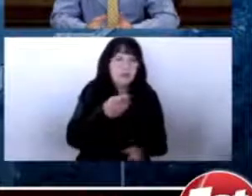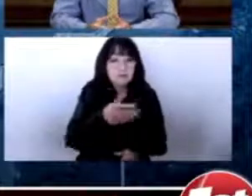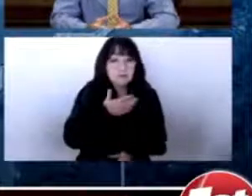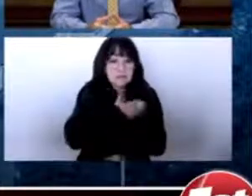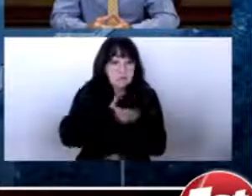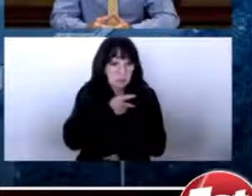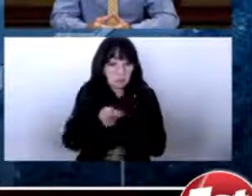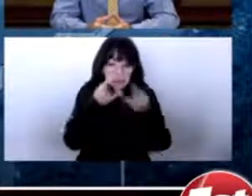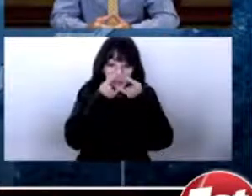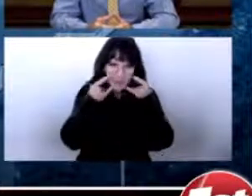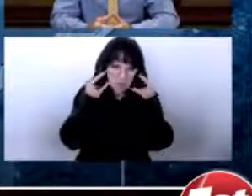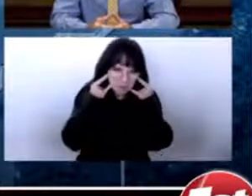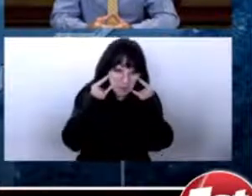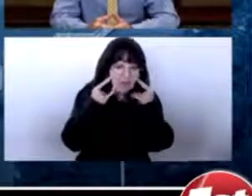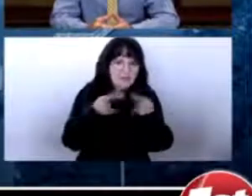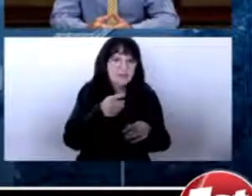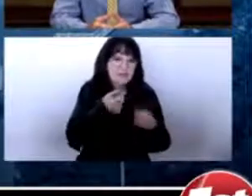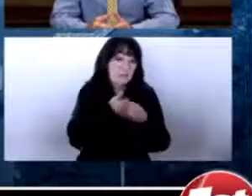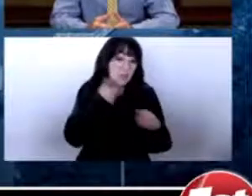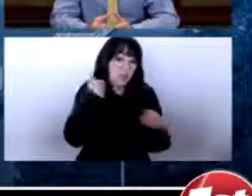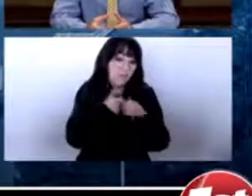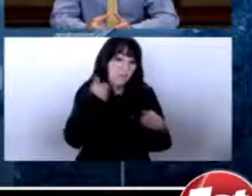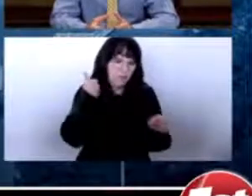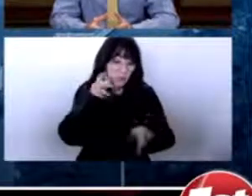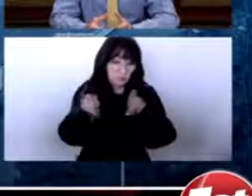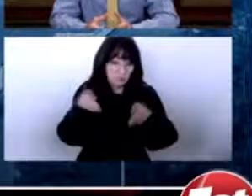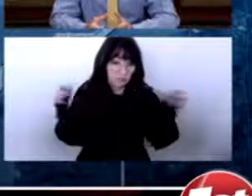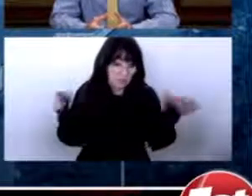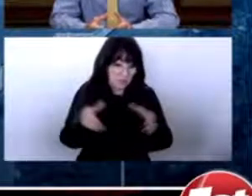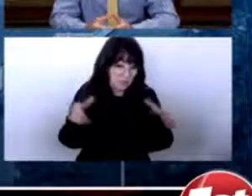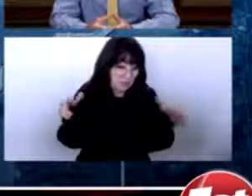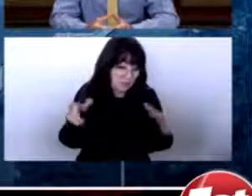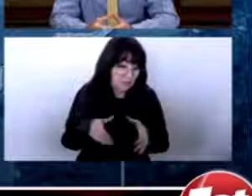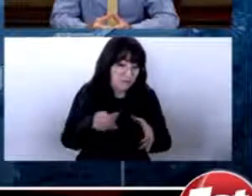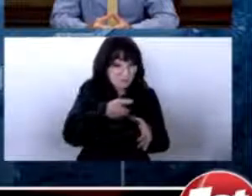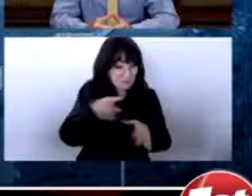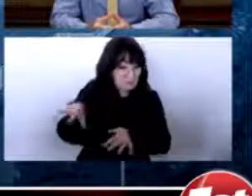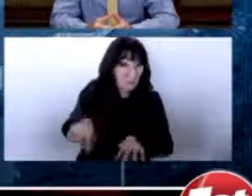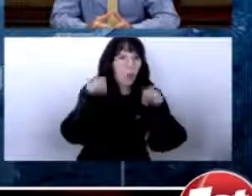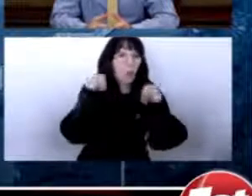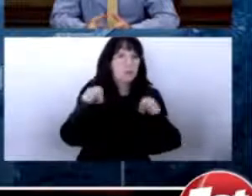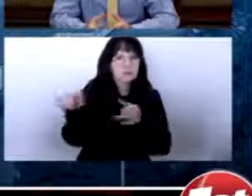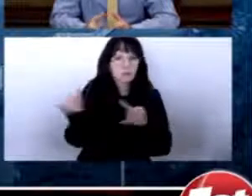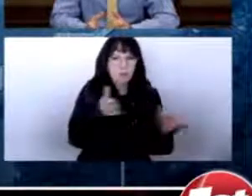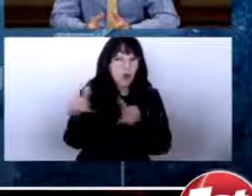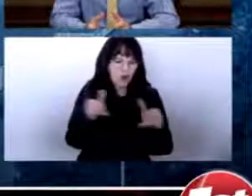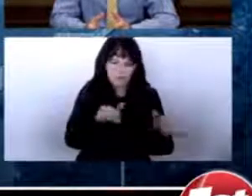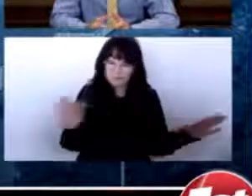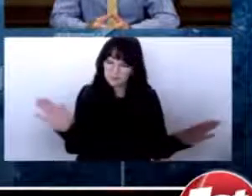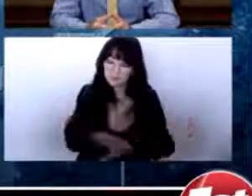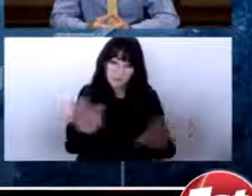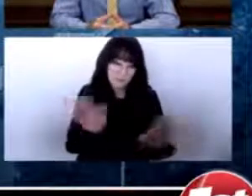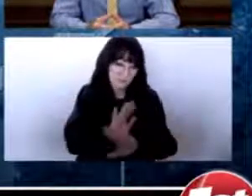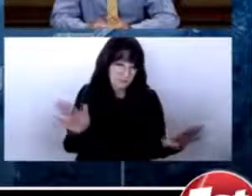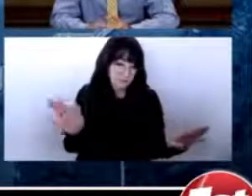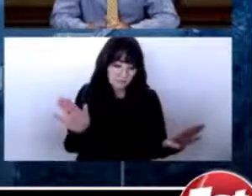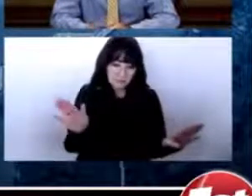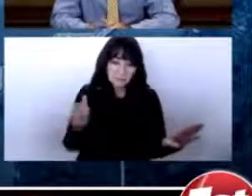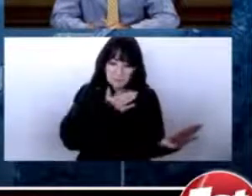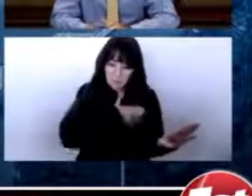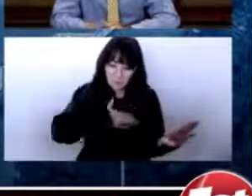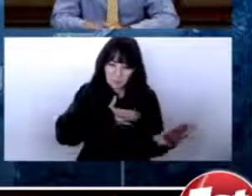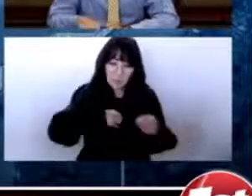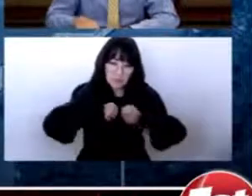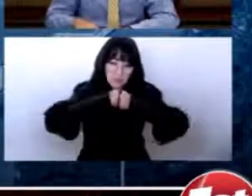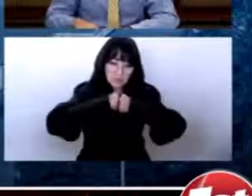don't have your house party, avoid the protections that, or take the protections that we've been